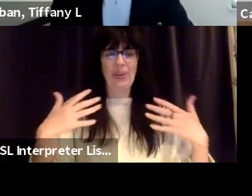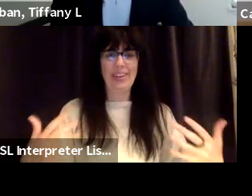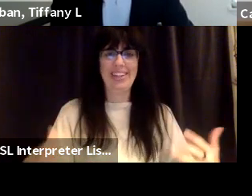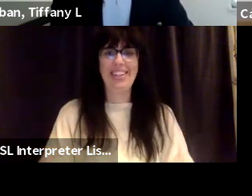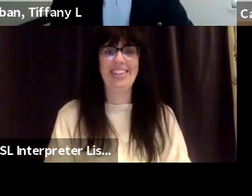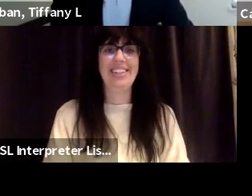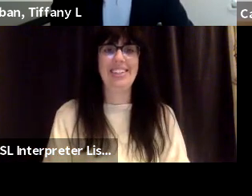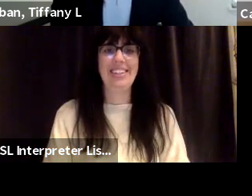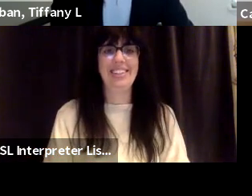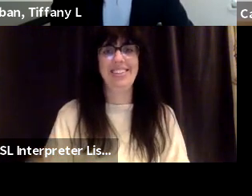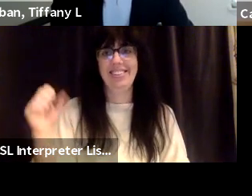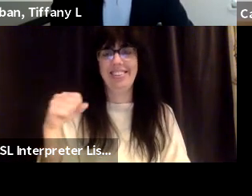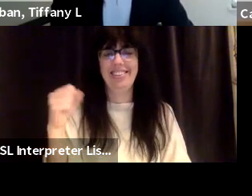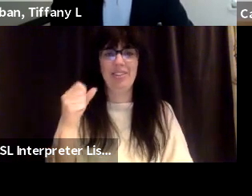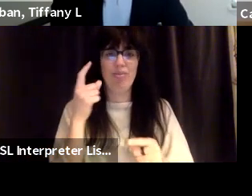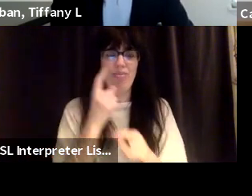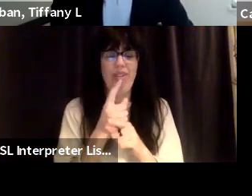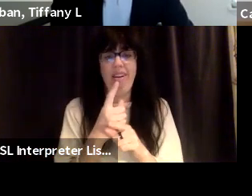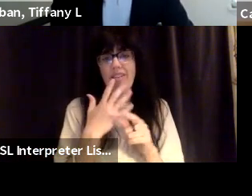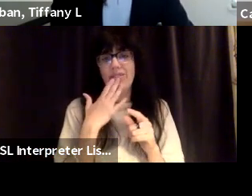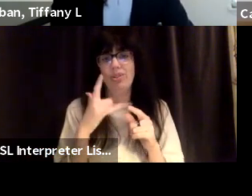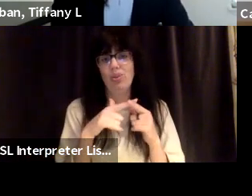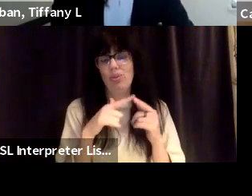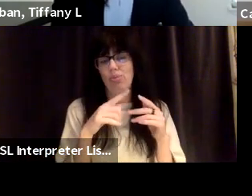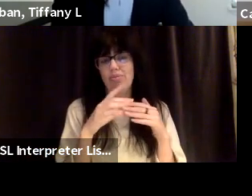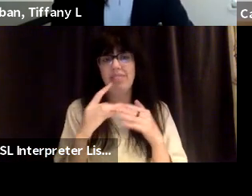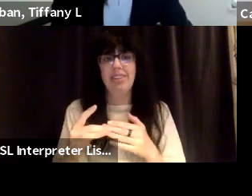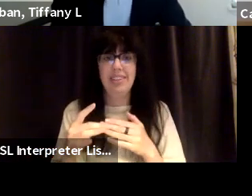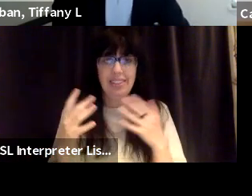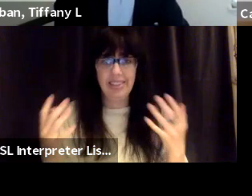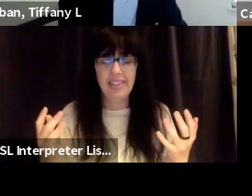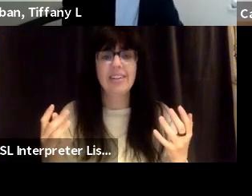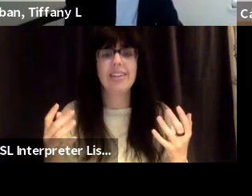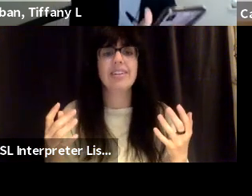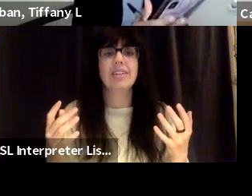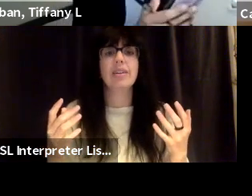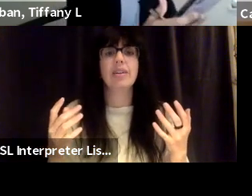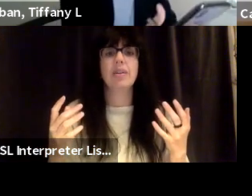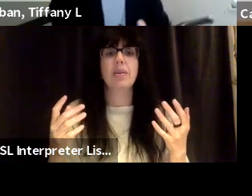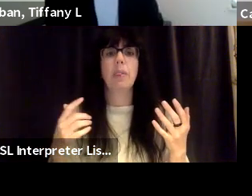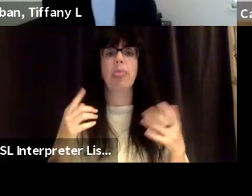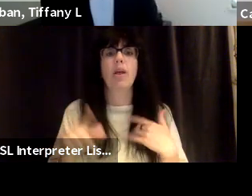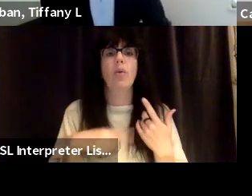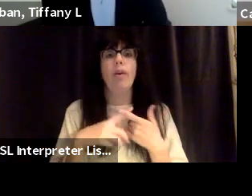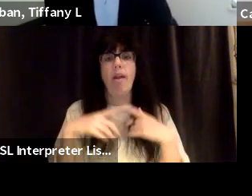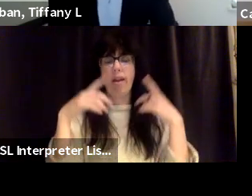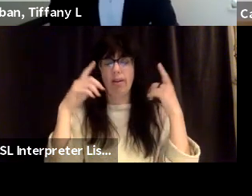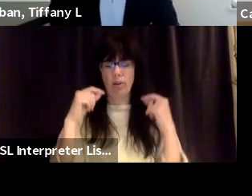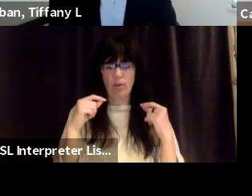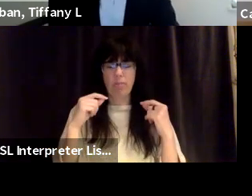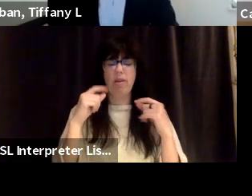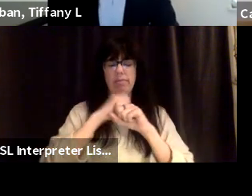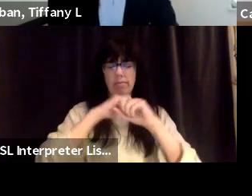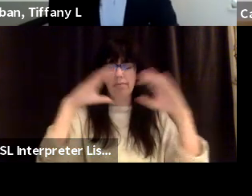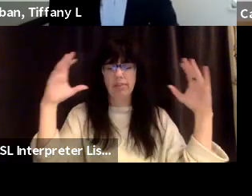Yeah, actually, you know, a great way to lead it off. I was gonna say that when I close my eyes and take a deep breath and visualize